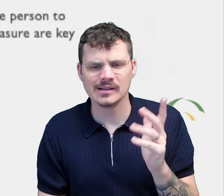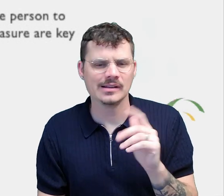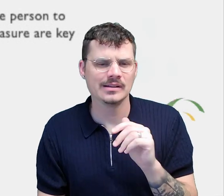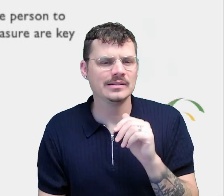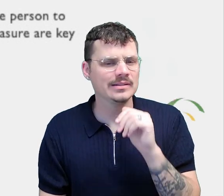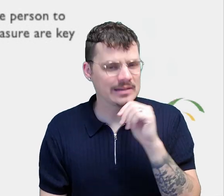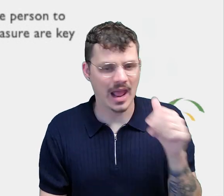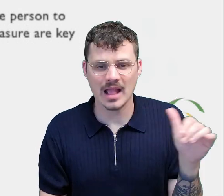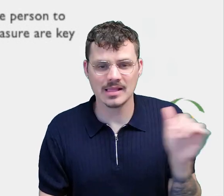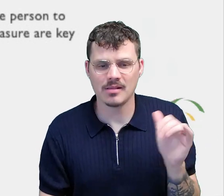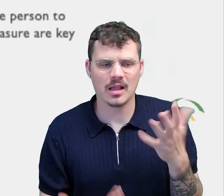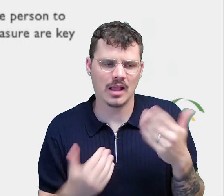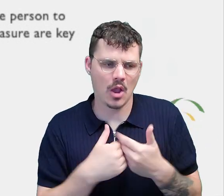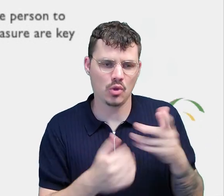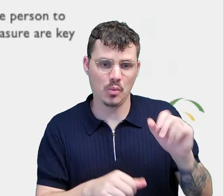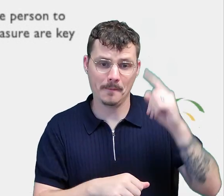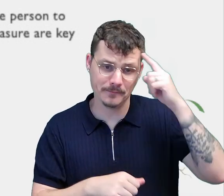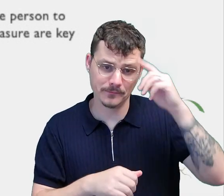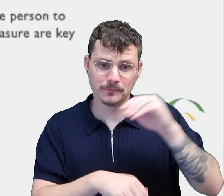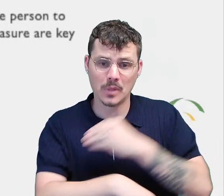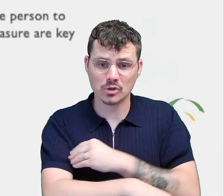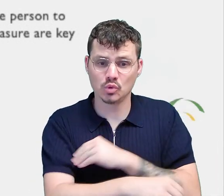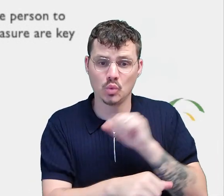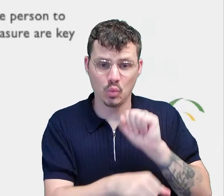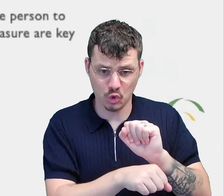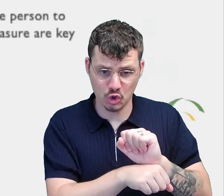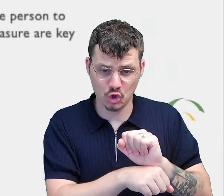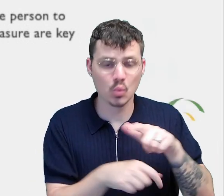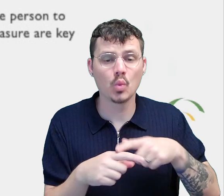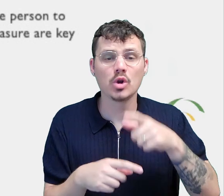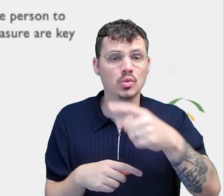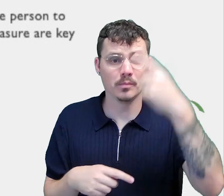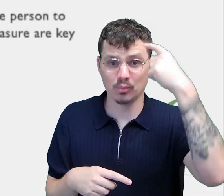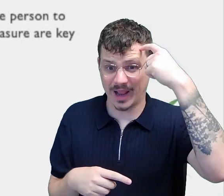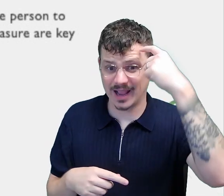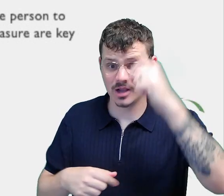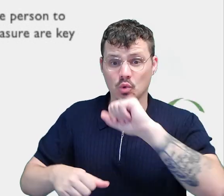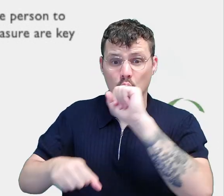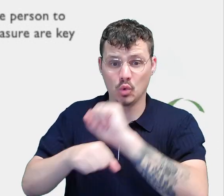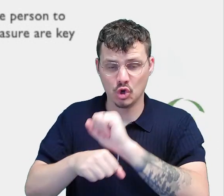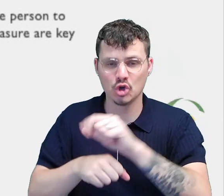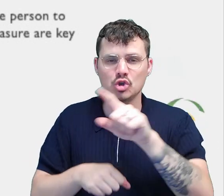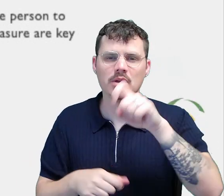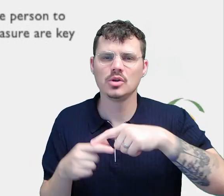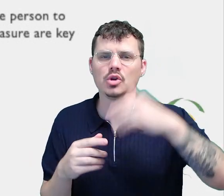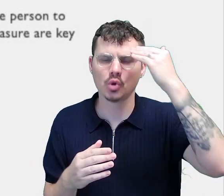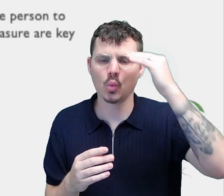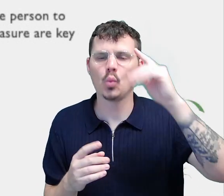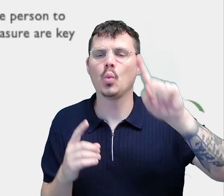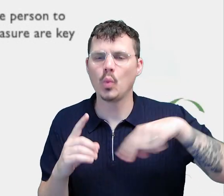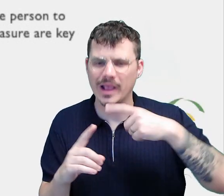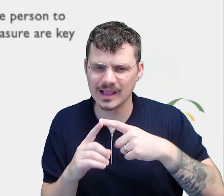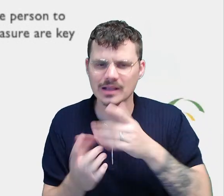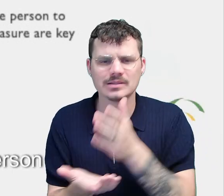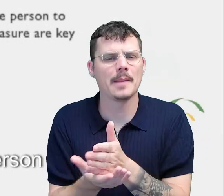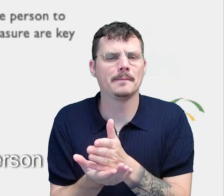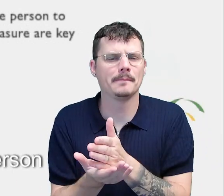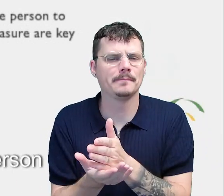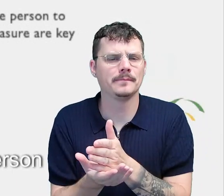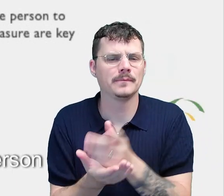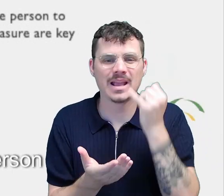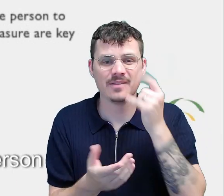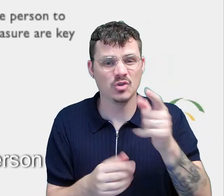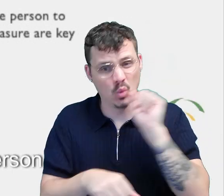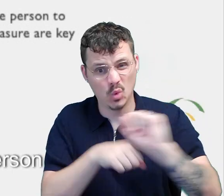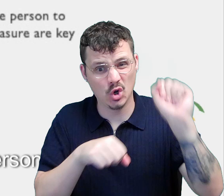unlike working muscles, when you work the brain, you need to know when to quit. Because if